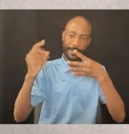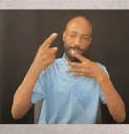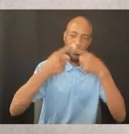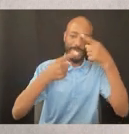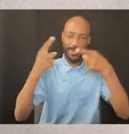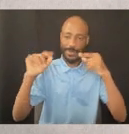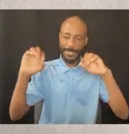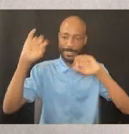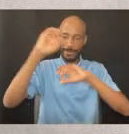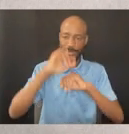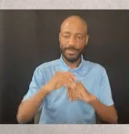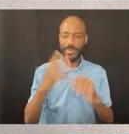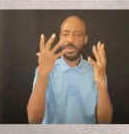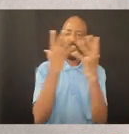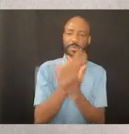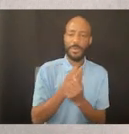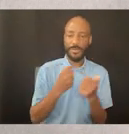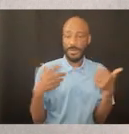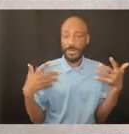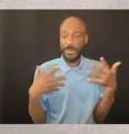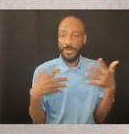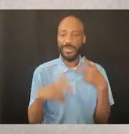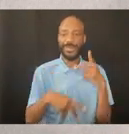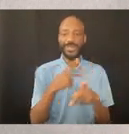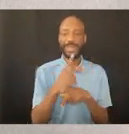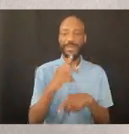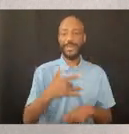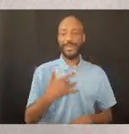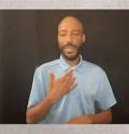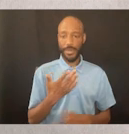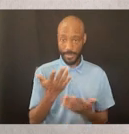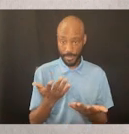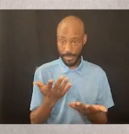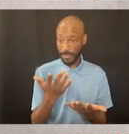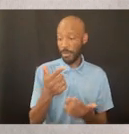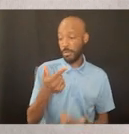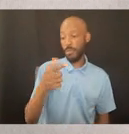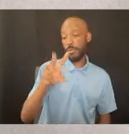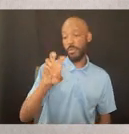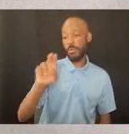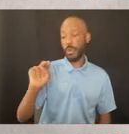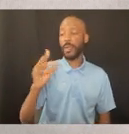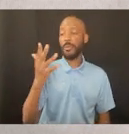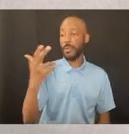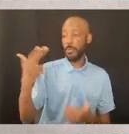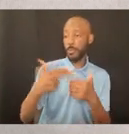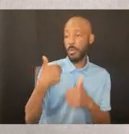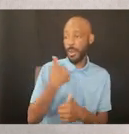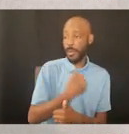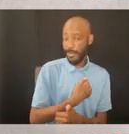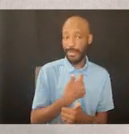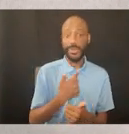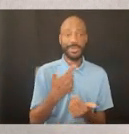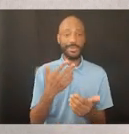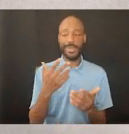of feel. Gwen Kennedy, would you like to join us and tell us about yourself and your art?